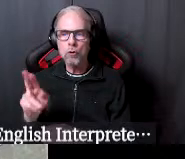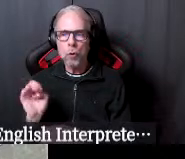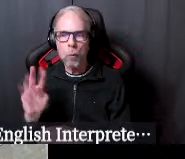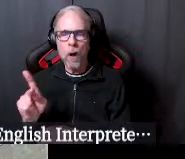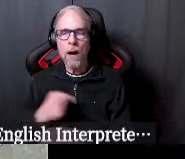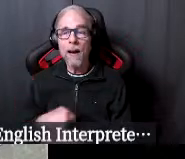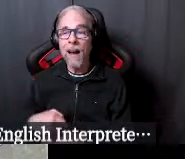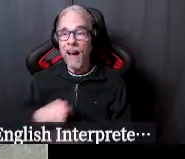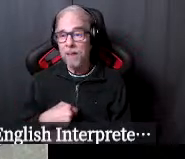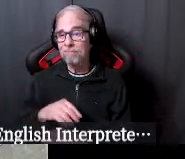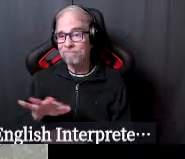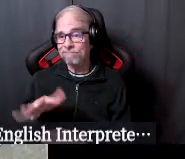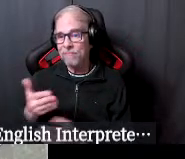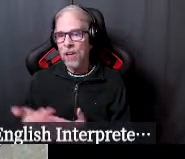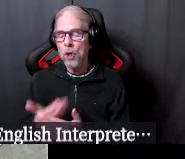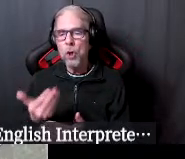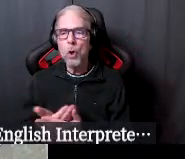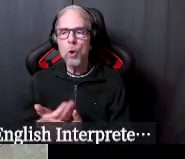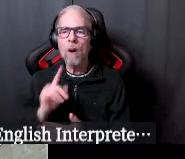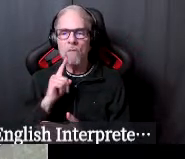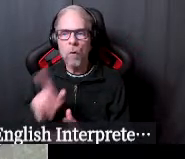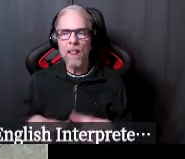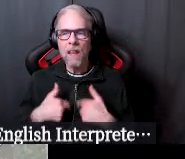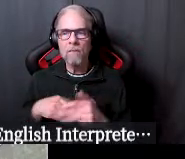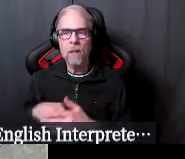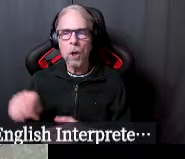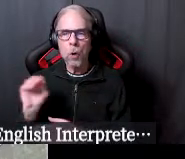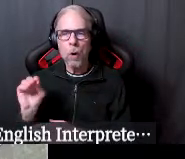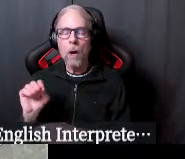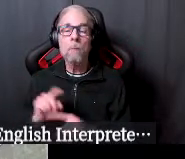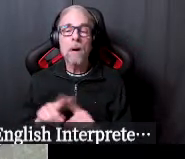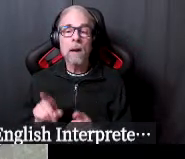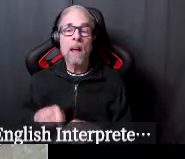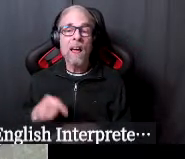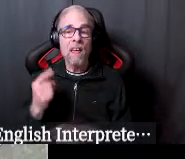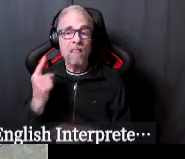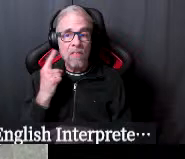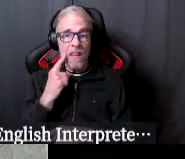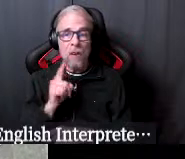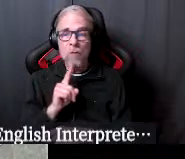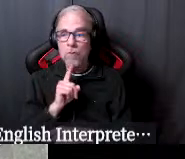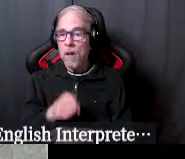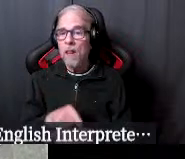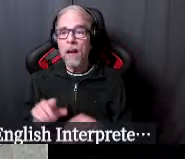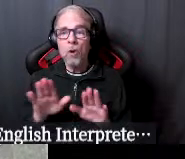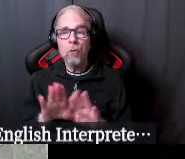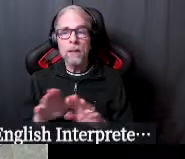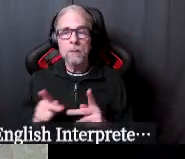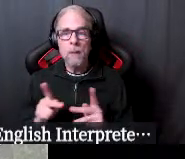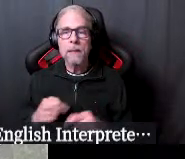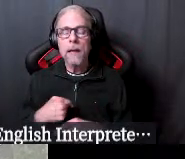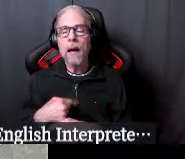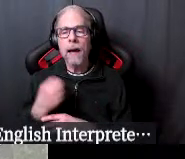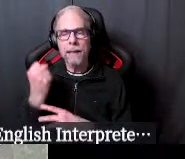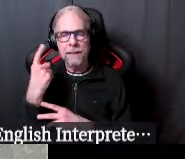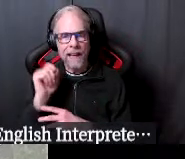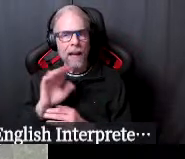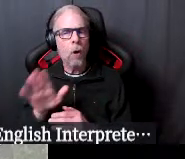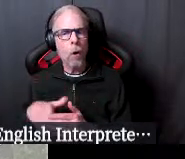a very incredible, special, and just great space, and I understand all the